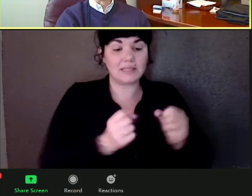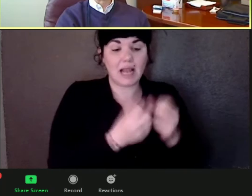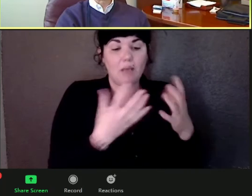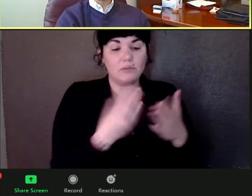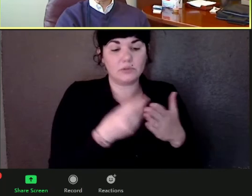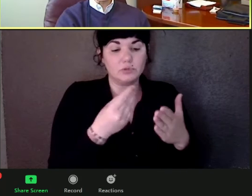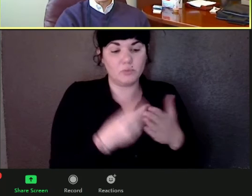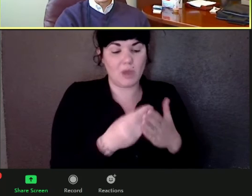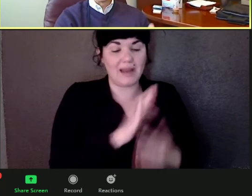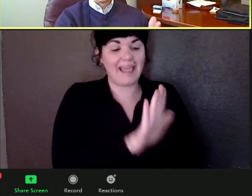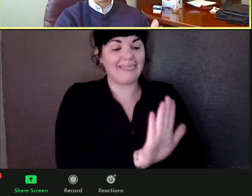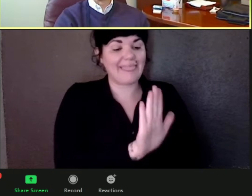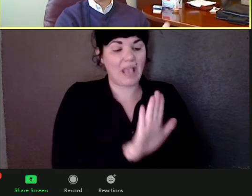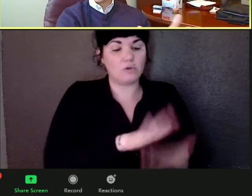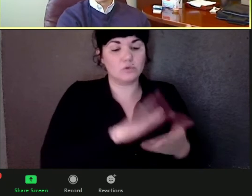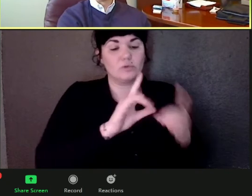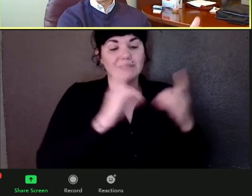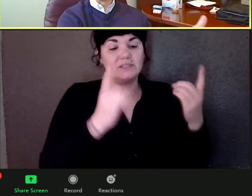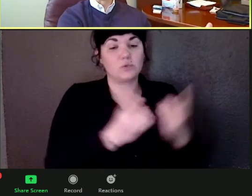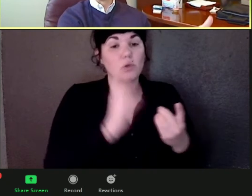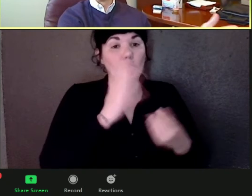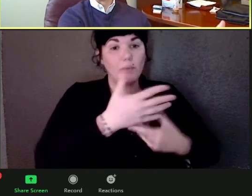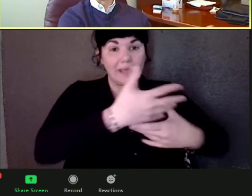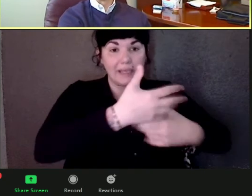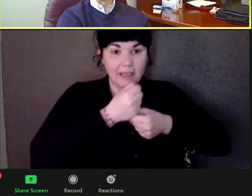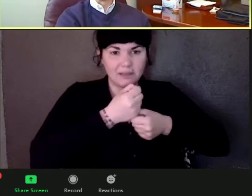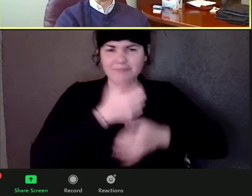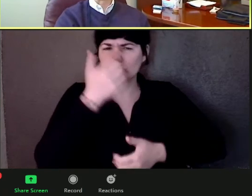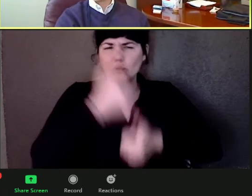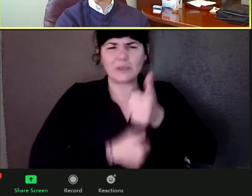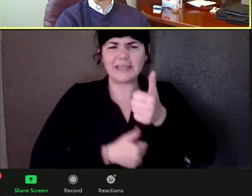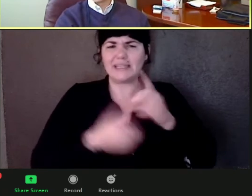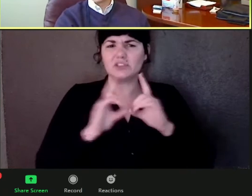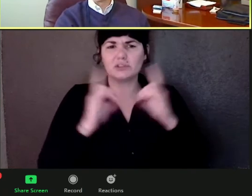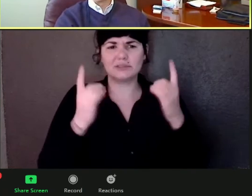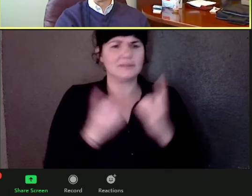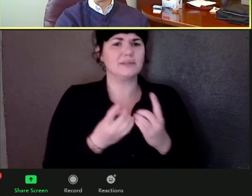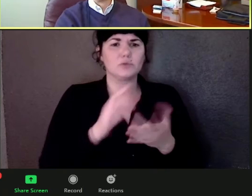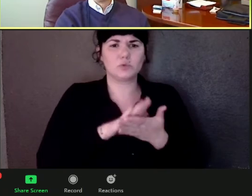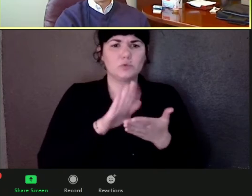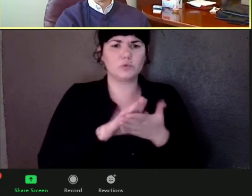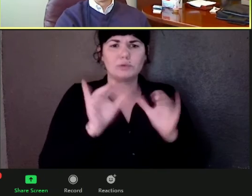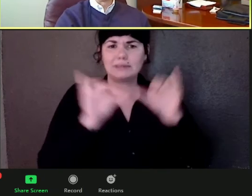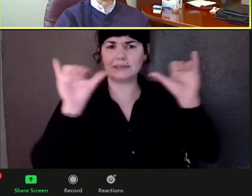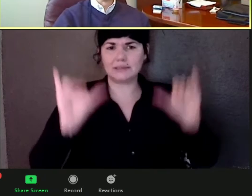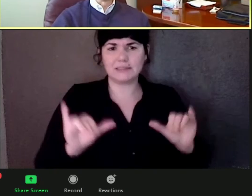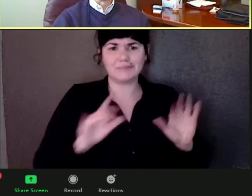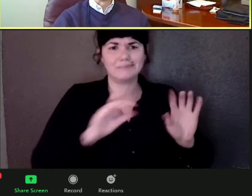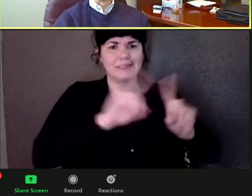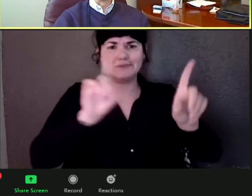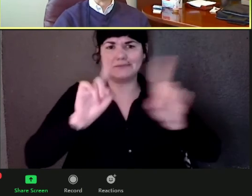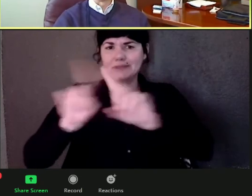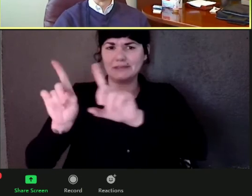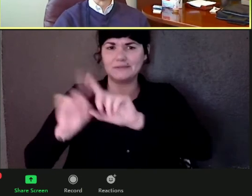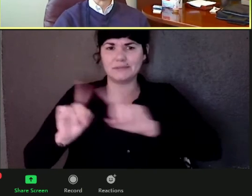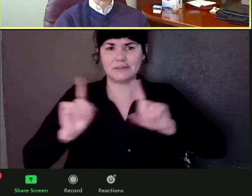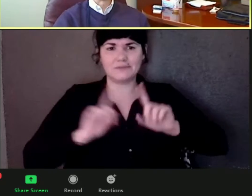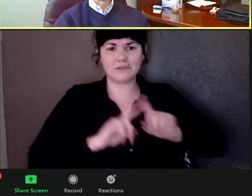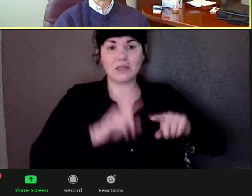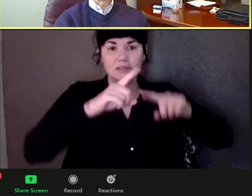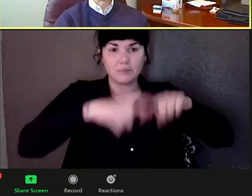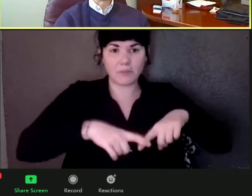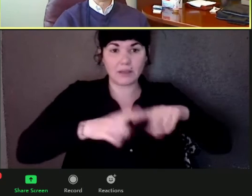different for every school system in regards to how much they have coming in and what their needs are.